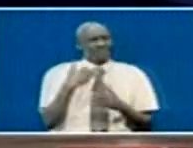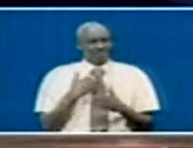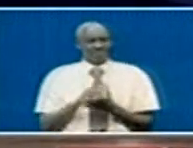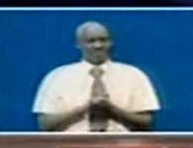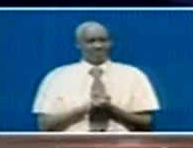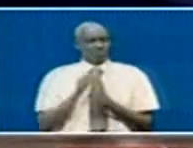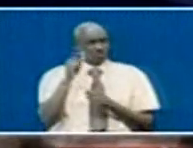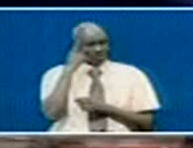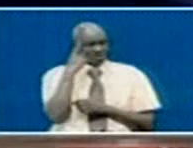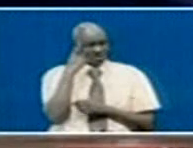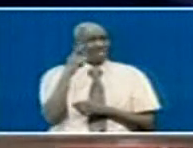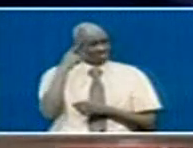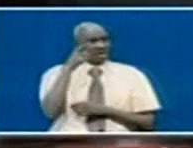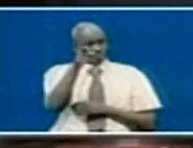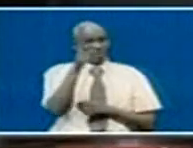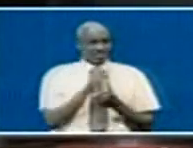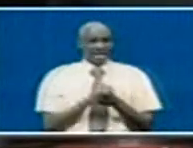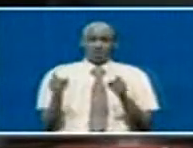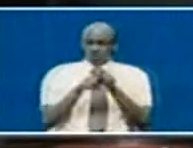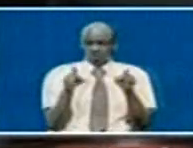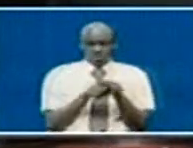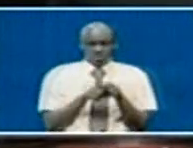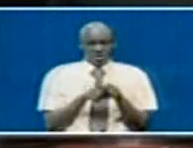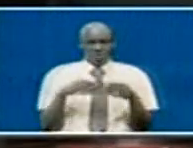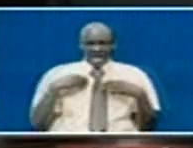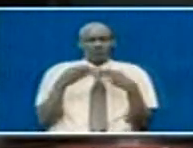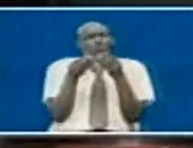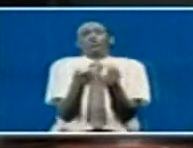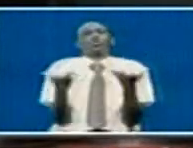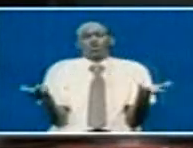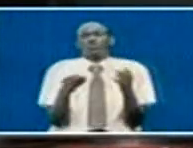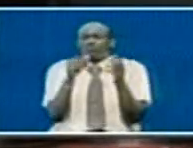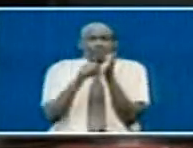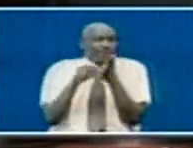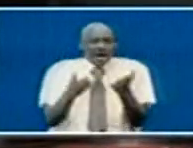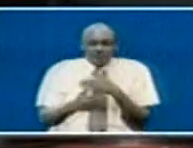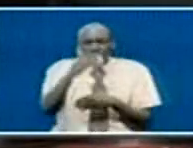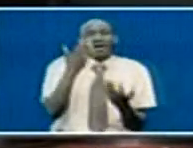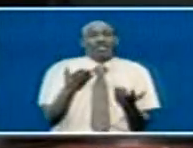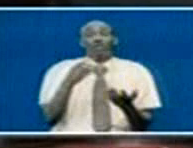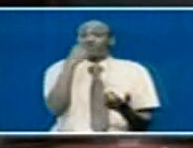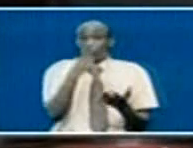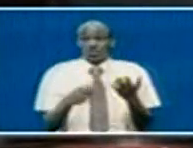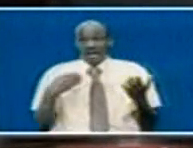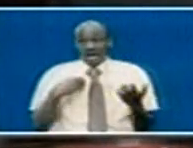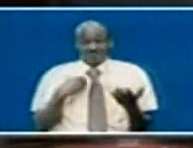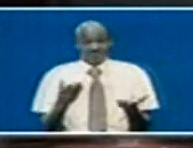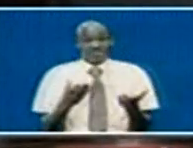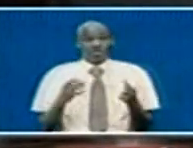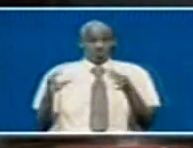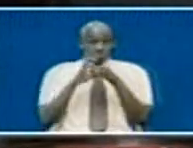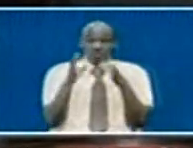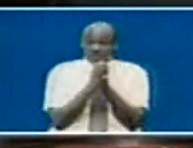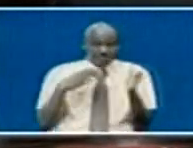Think about that. And also, some solutions. going forward? So, Lucia, you mentioned assimilating the